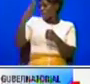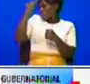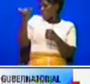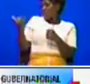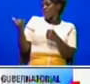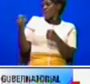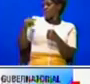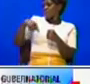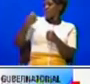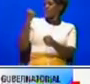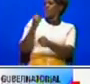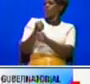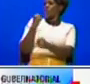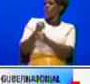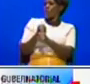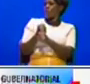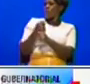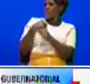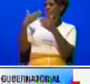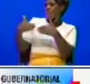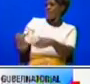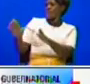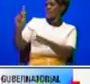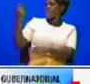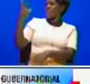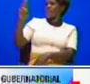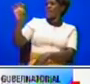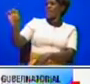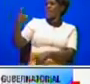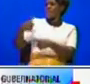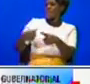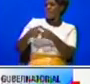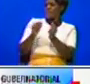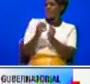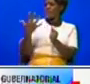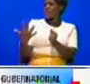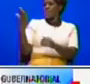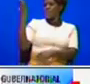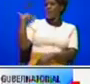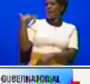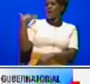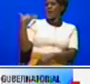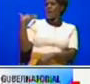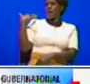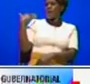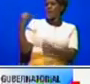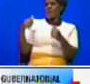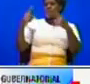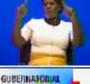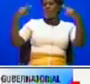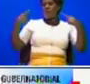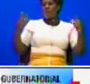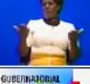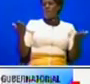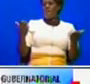of what I did. I left Kenya Re 15 years ago. It has done very well in the Nairobi